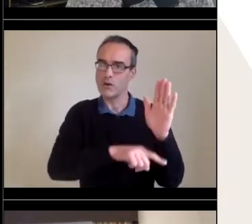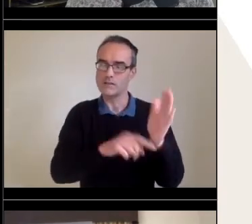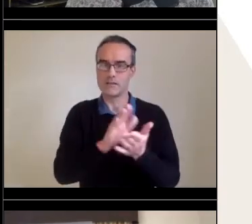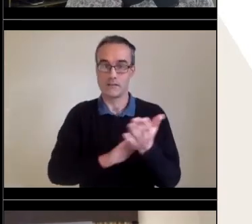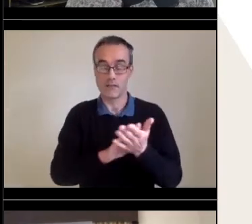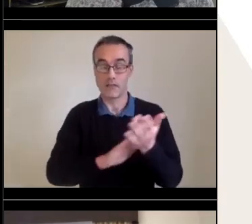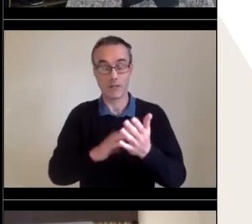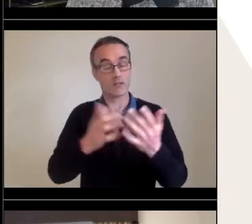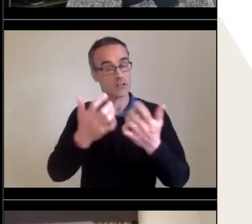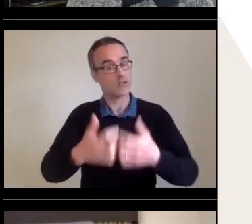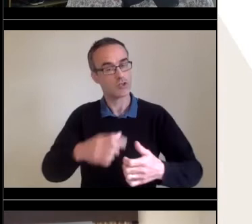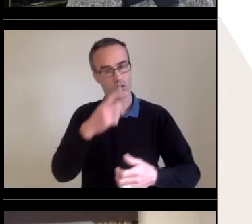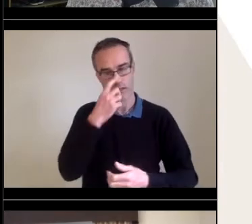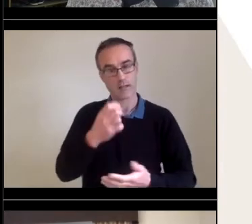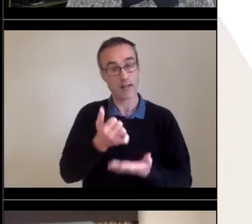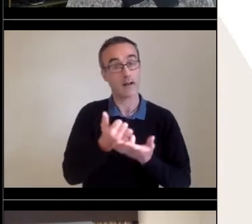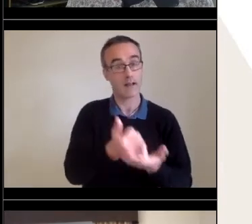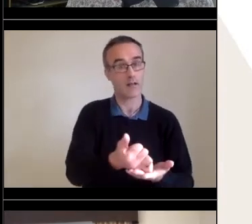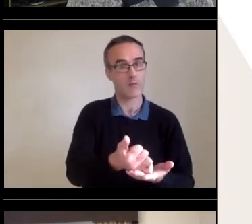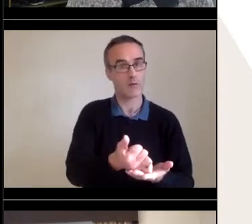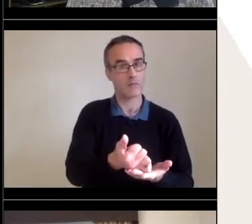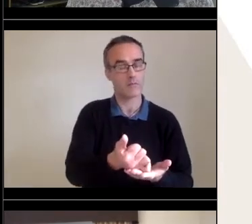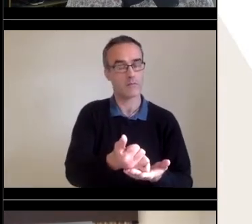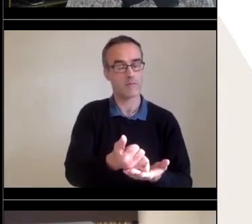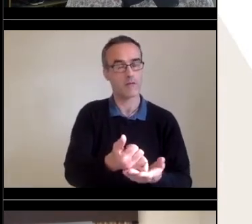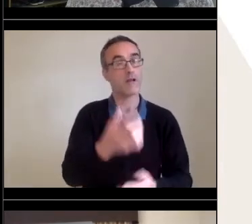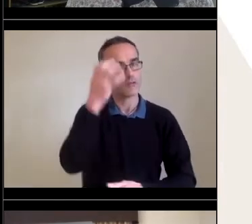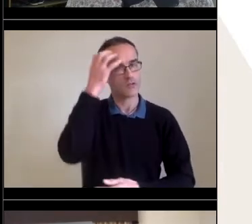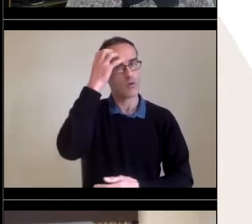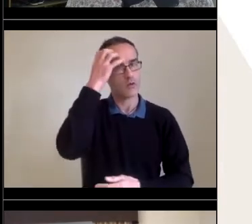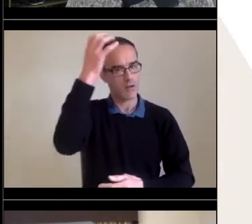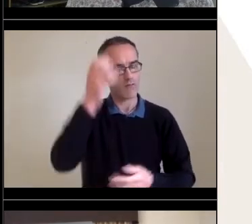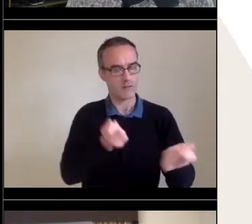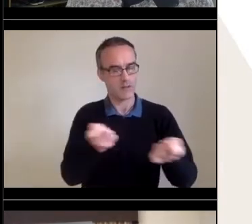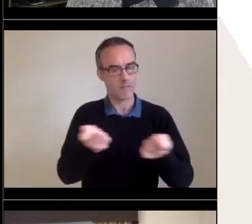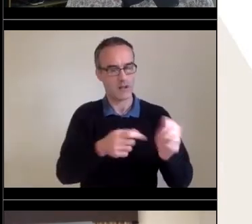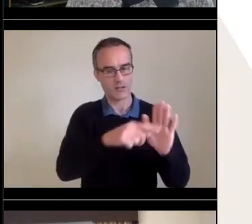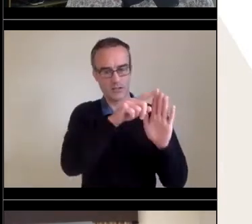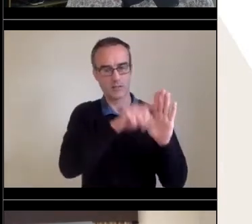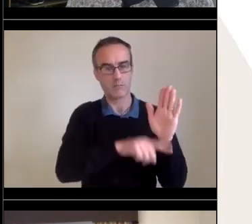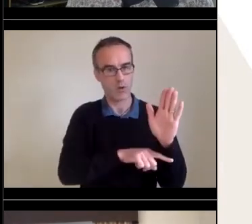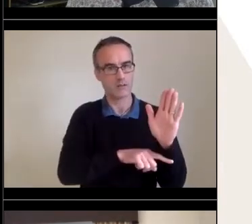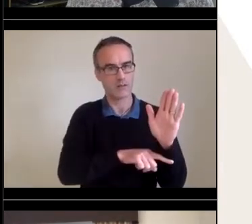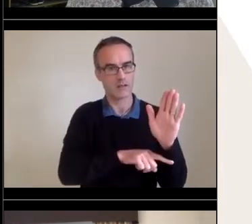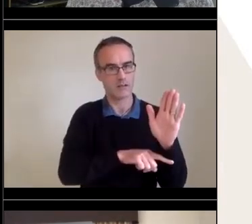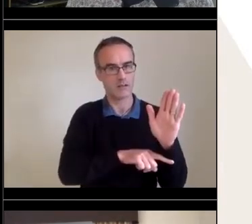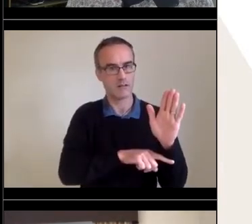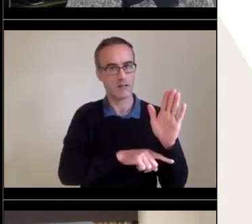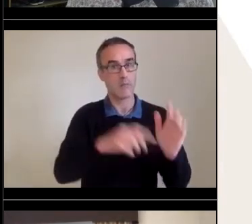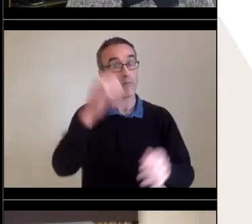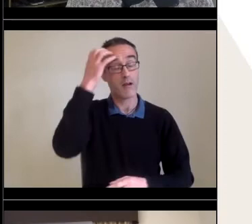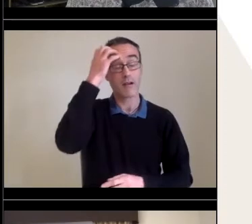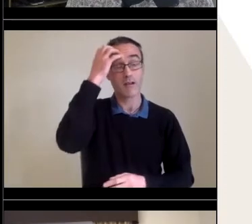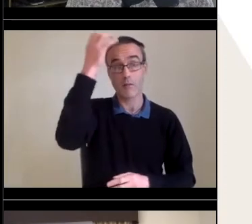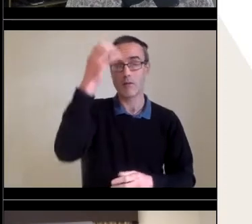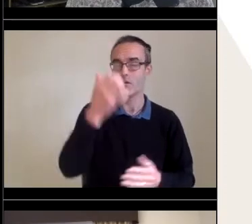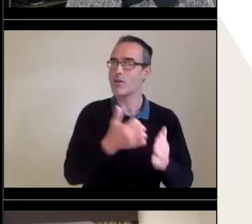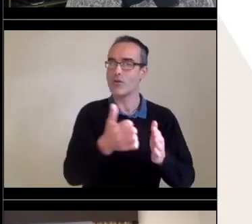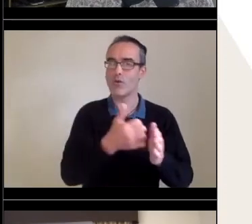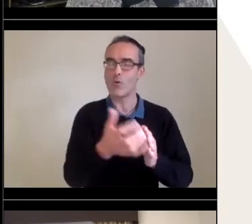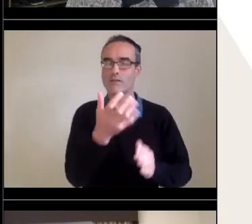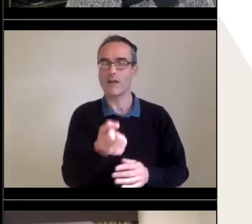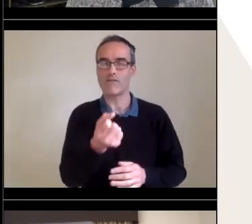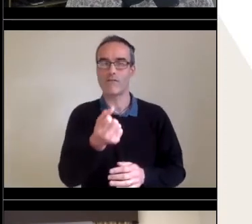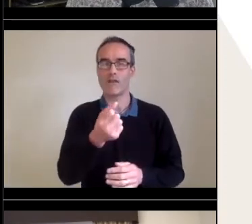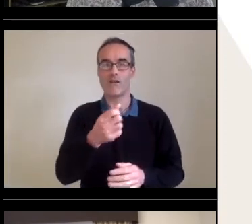can be used for good, it can be used for ill. And it's governments that manage the policy frameworks. But of course, they don't always have the scientific expertise to do